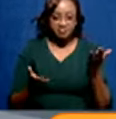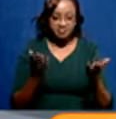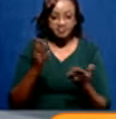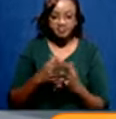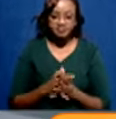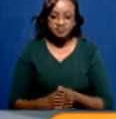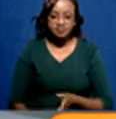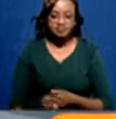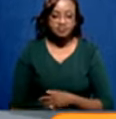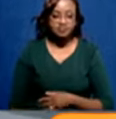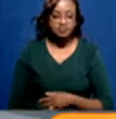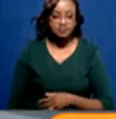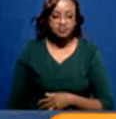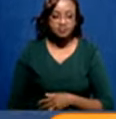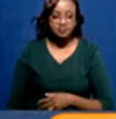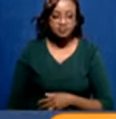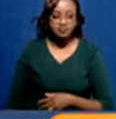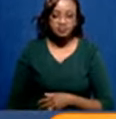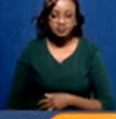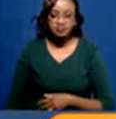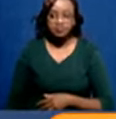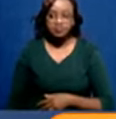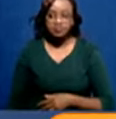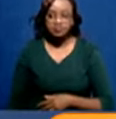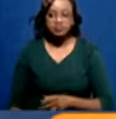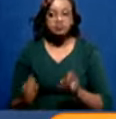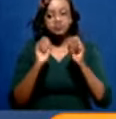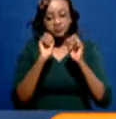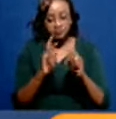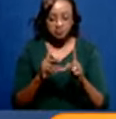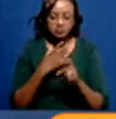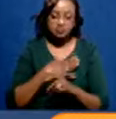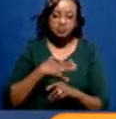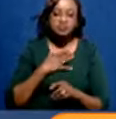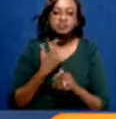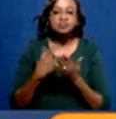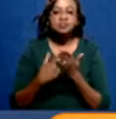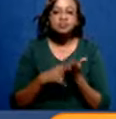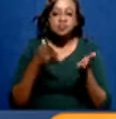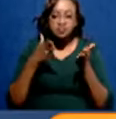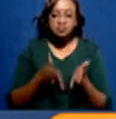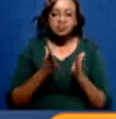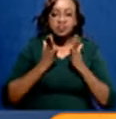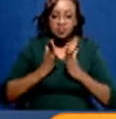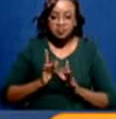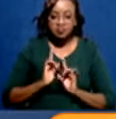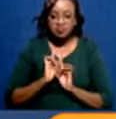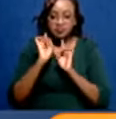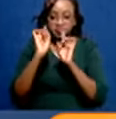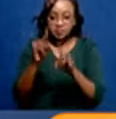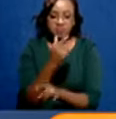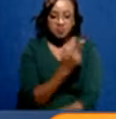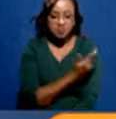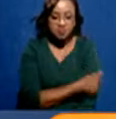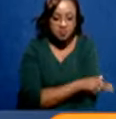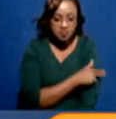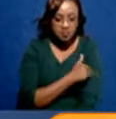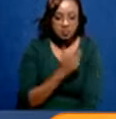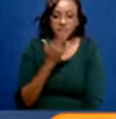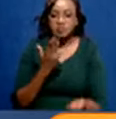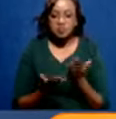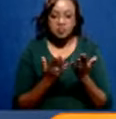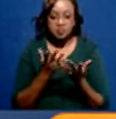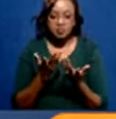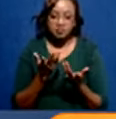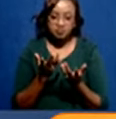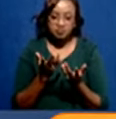So let's speak practically as of now. Yes. A patient goes to a hospital, they probably need